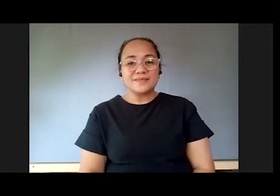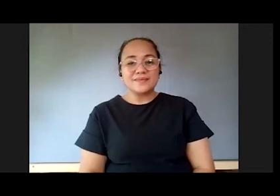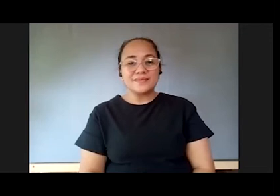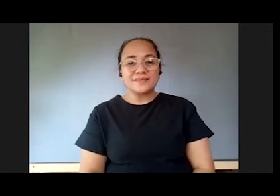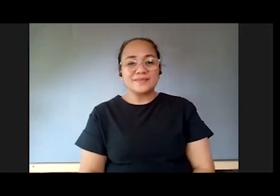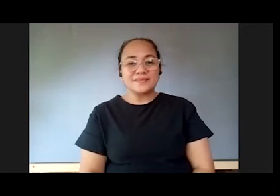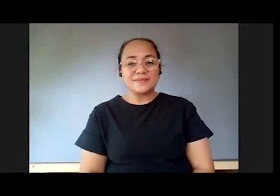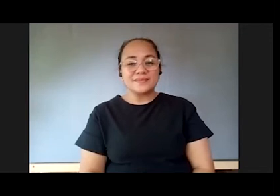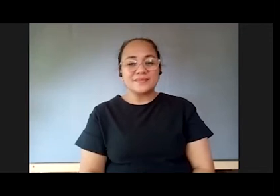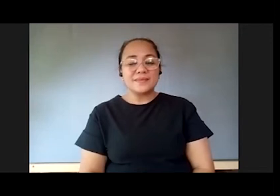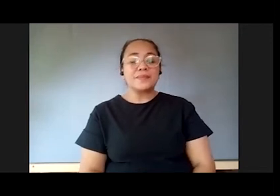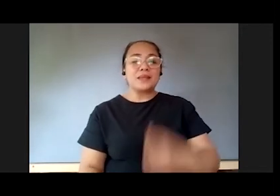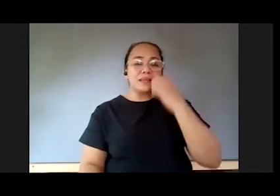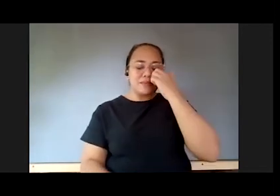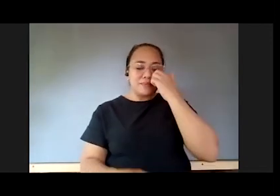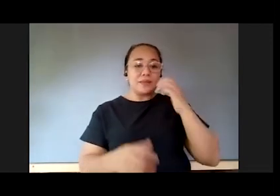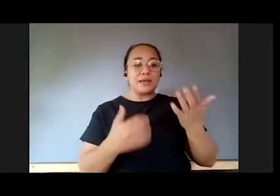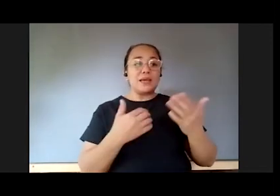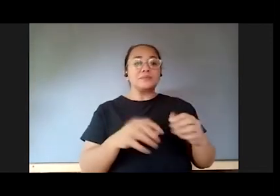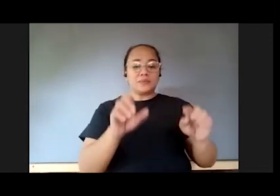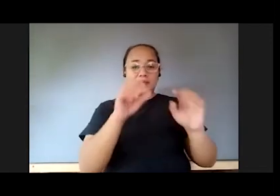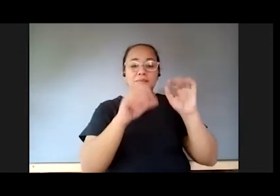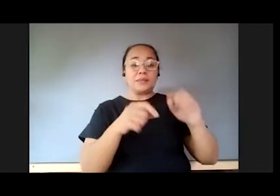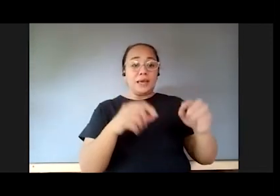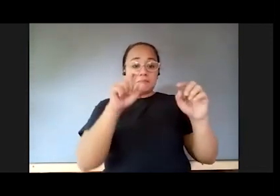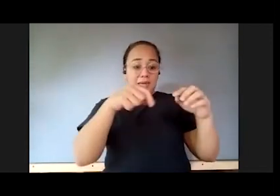So to have an object, you have to have a verb.